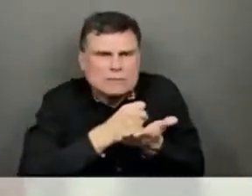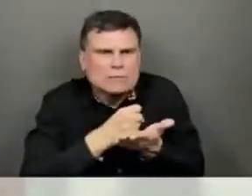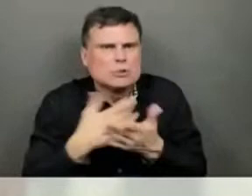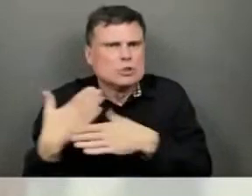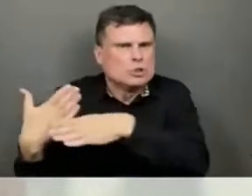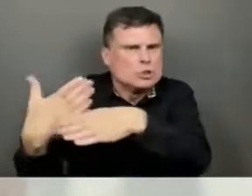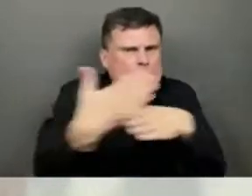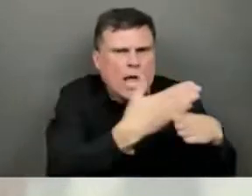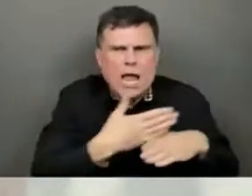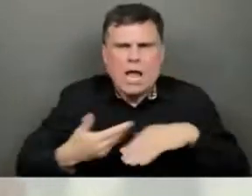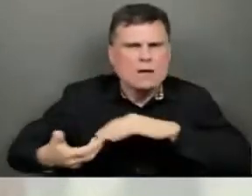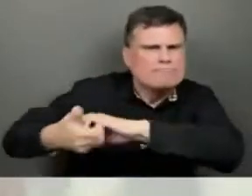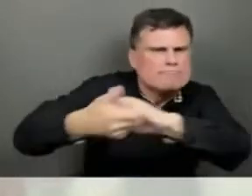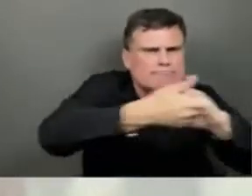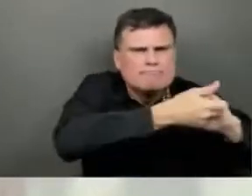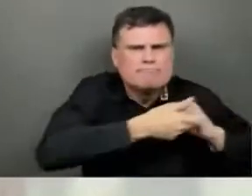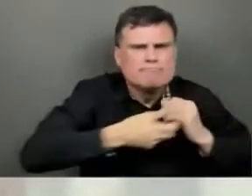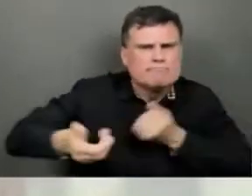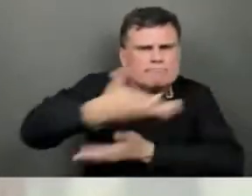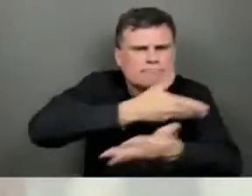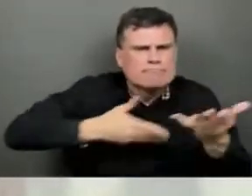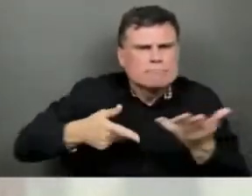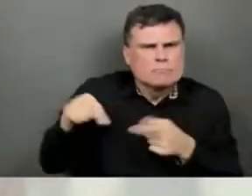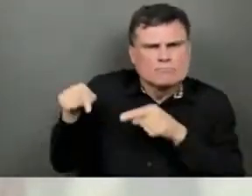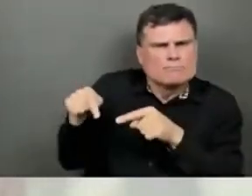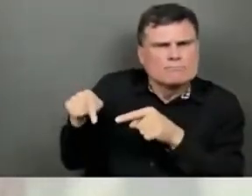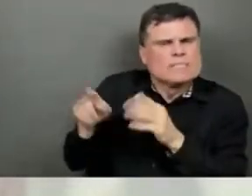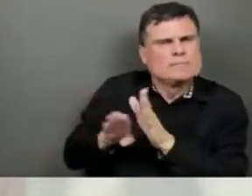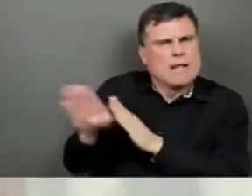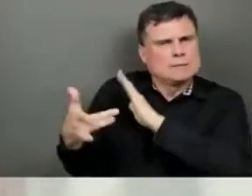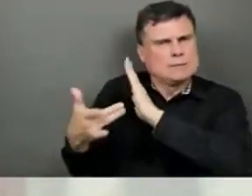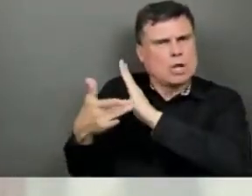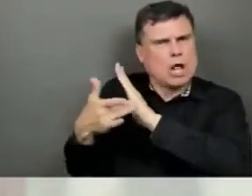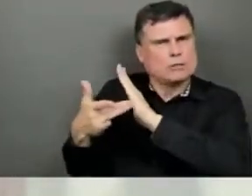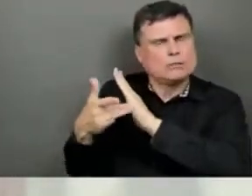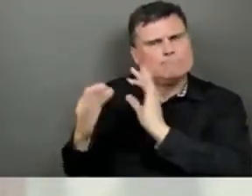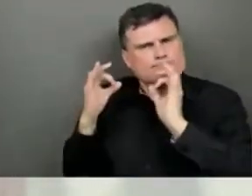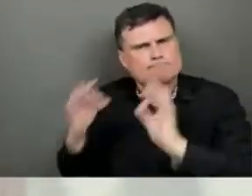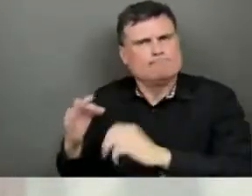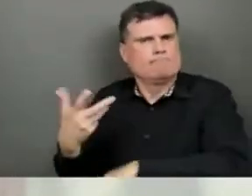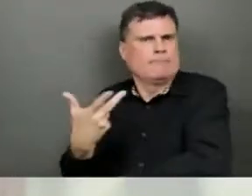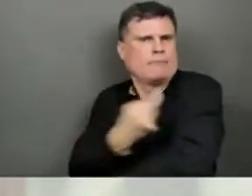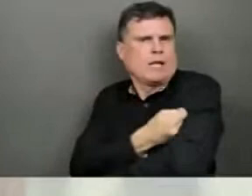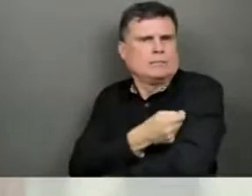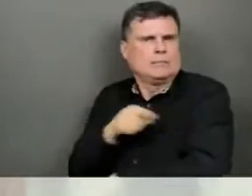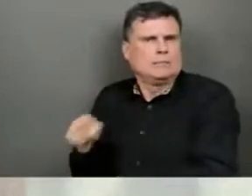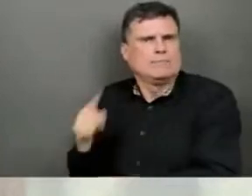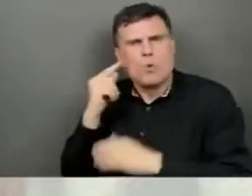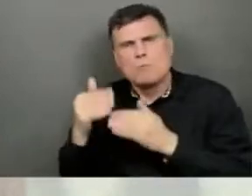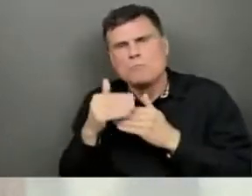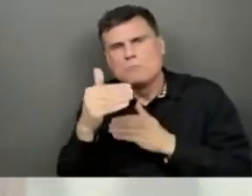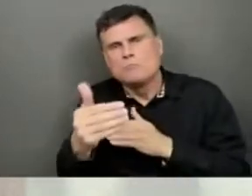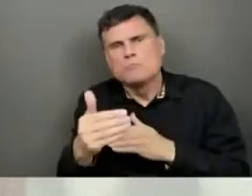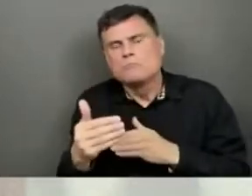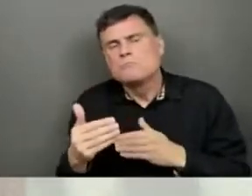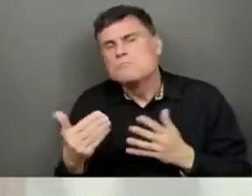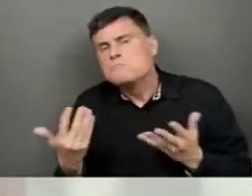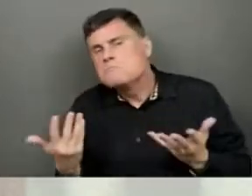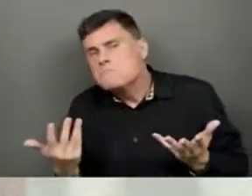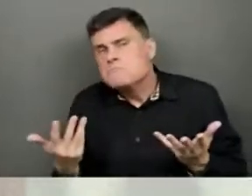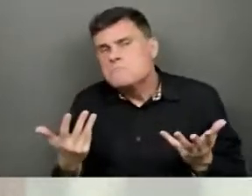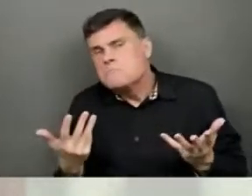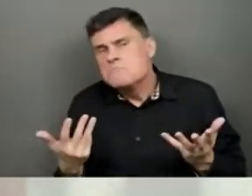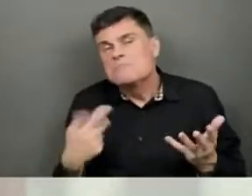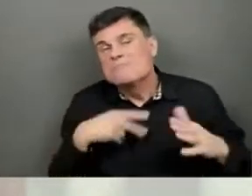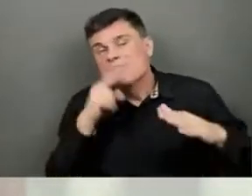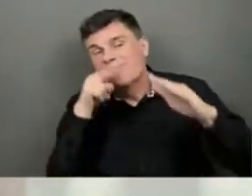been really rapidly advanced, and we understand a lot more now. So I can only speculate as far as, you know, what's happening in